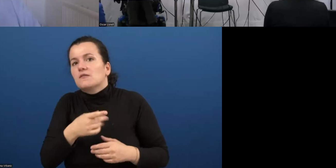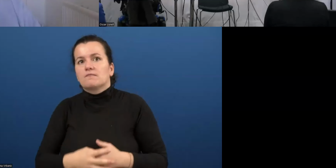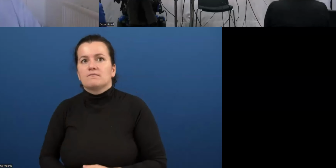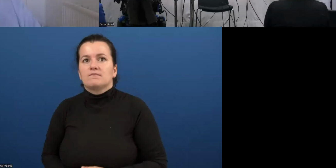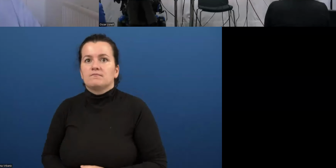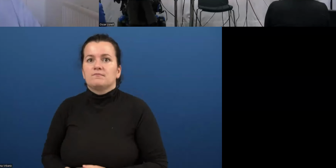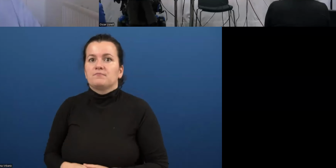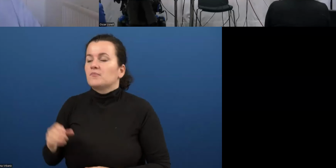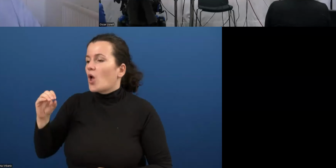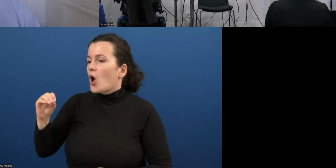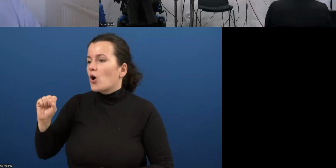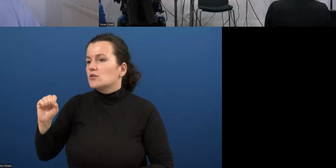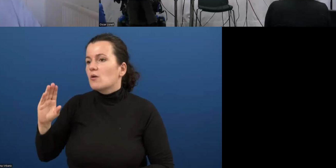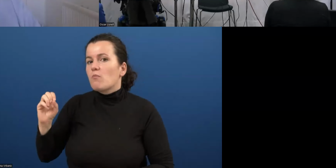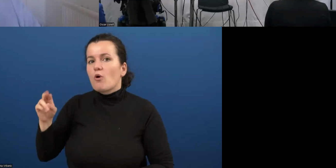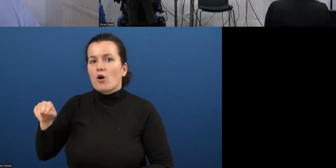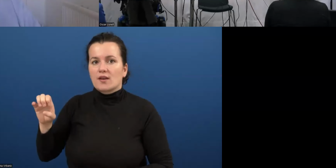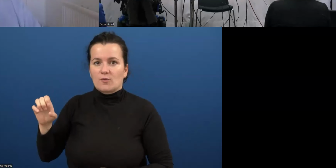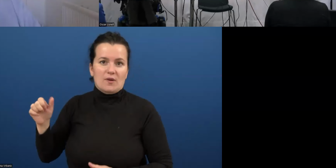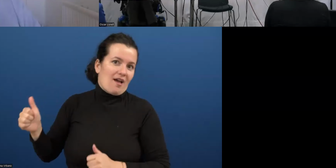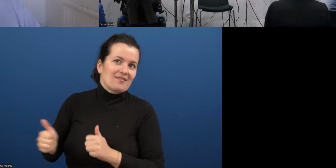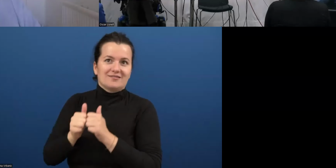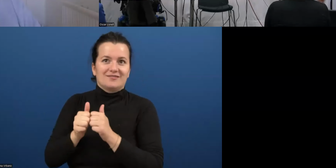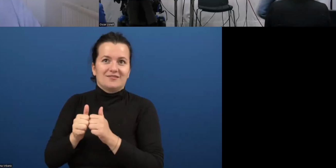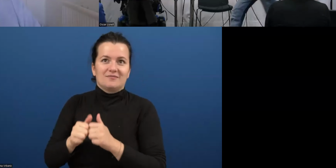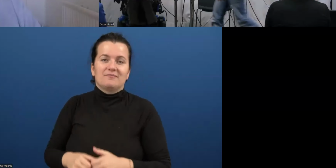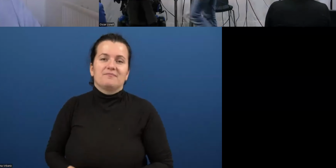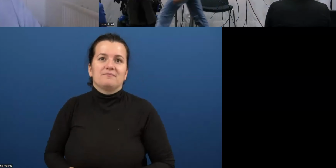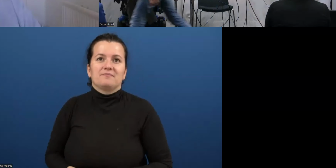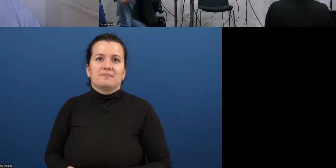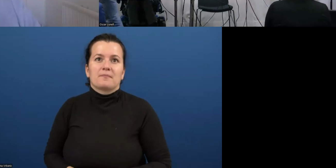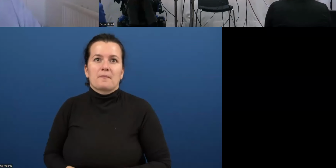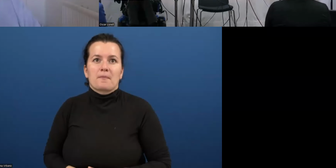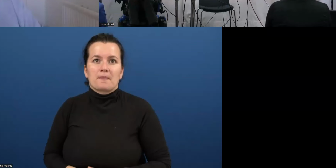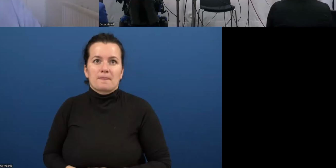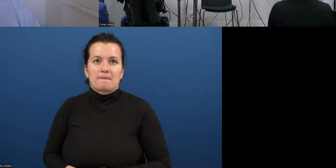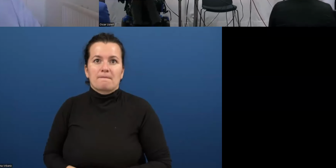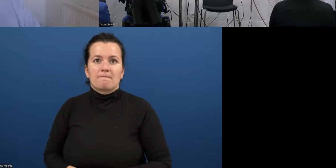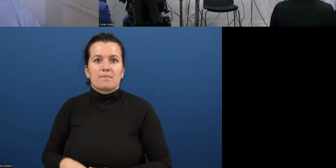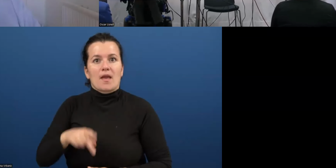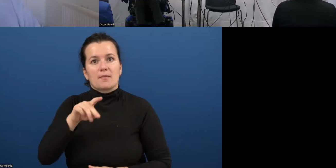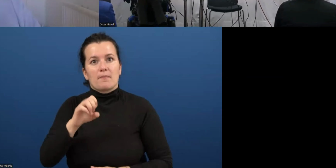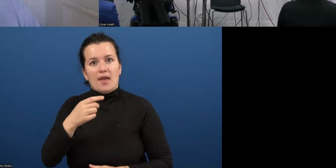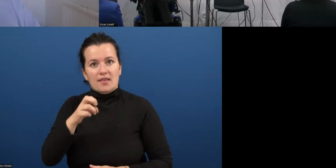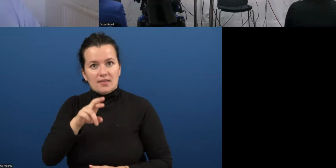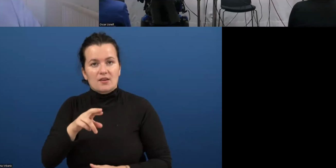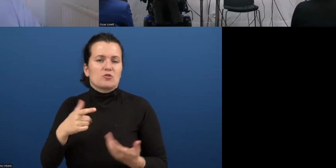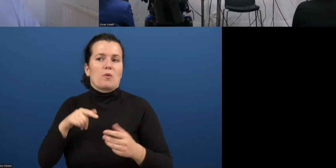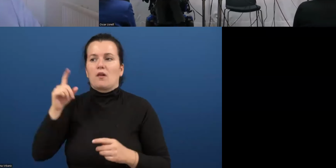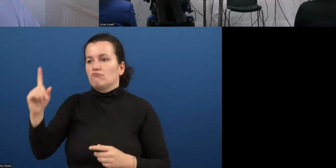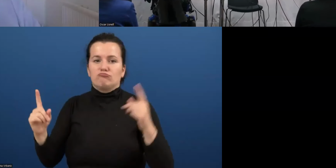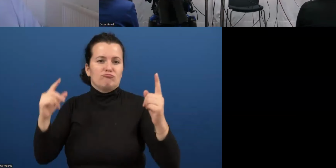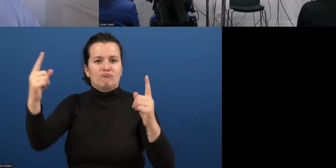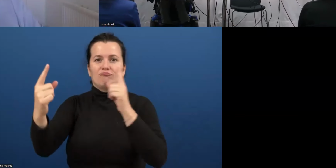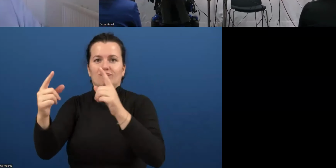Right. Yep. And of course, we do have this one over here, and we have Peter here. So, someone coming up to me